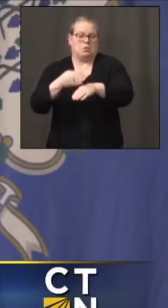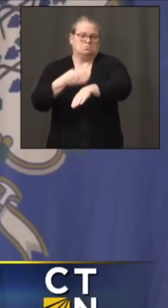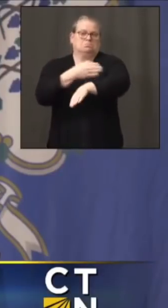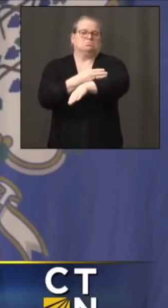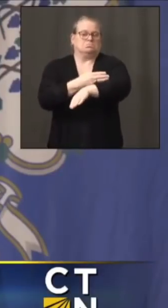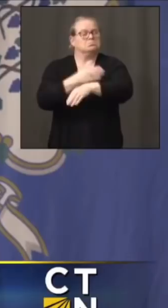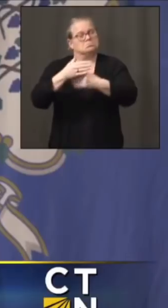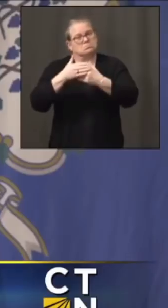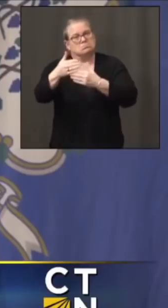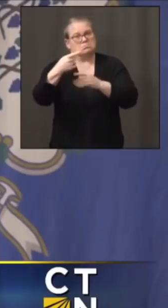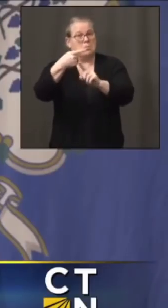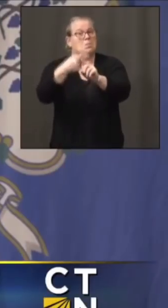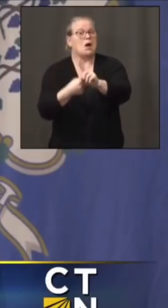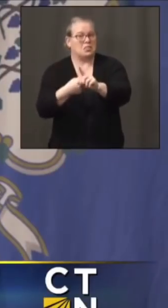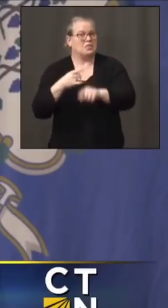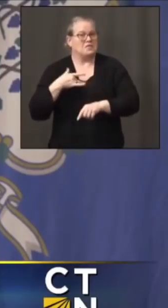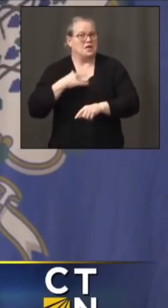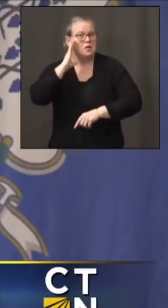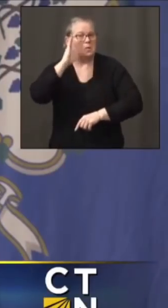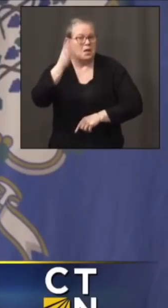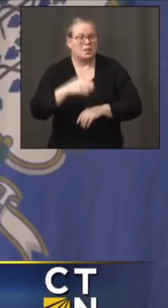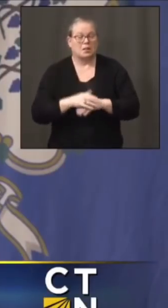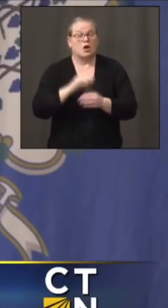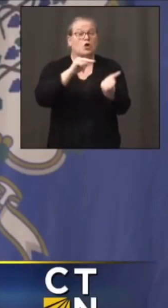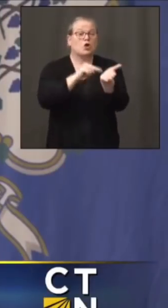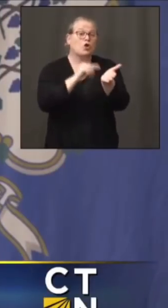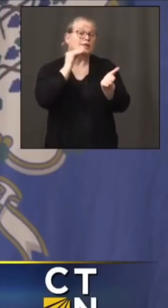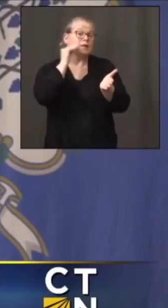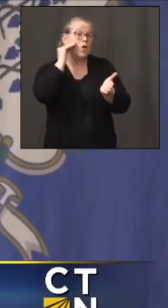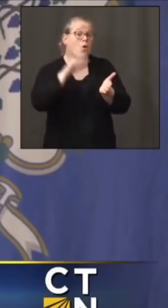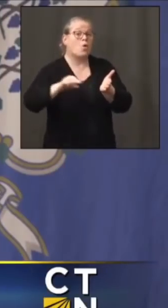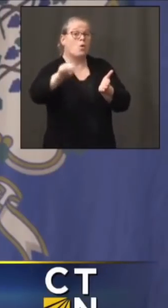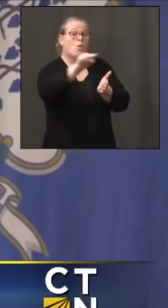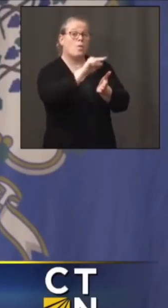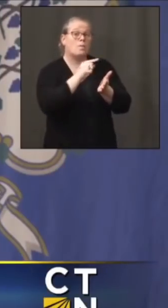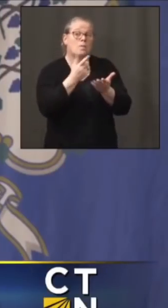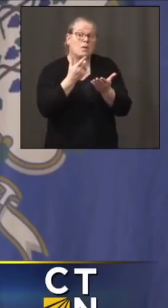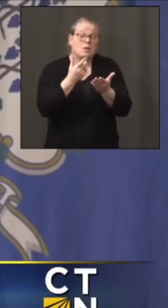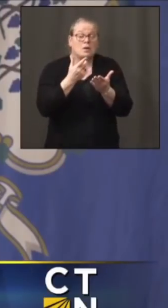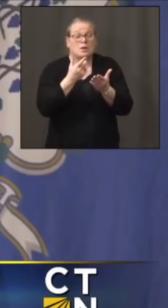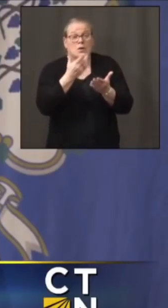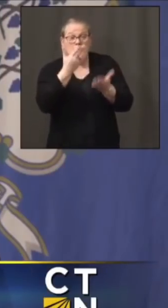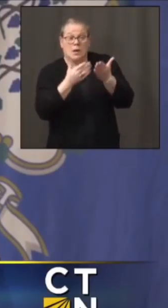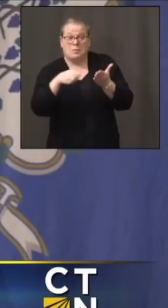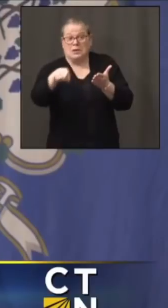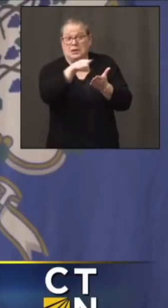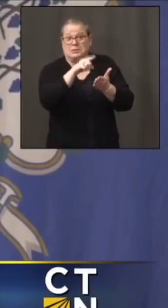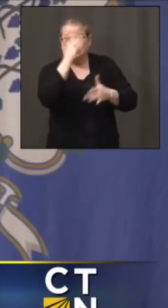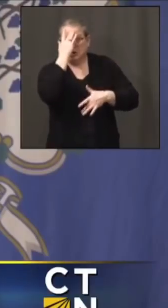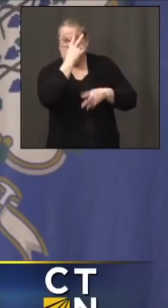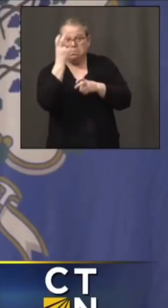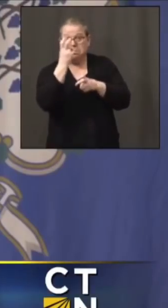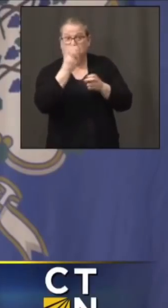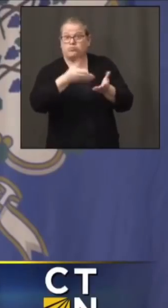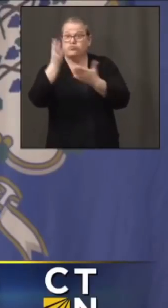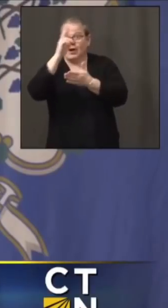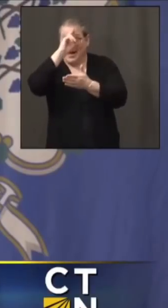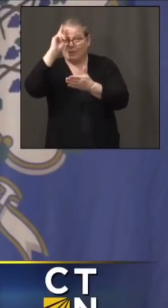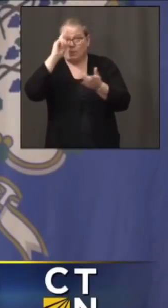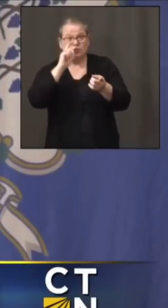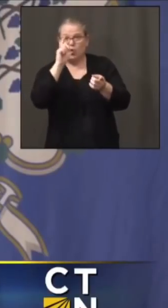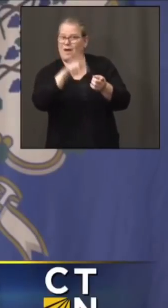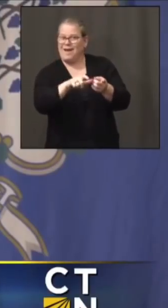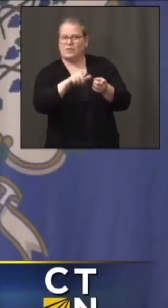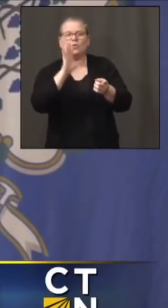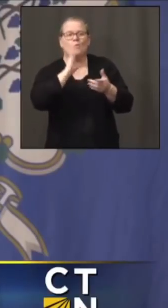month. In terms of folks in nursing homes being a little less likely to have to go to a hospital, that'll help our capacity in the